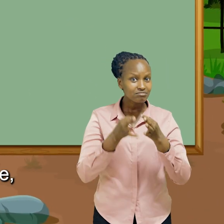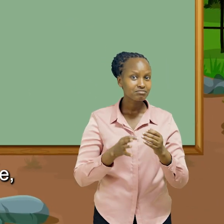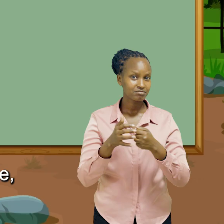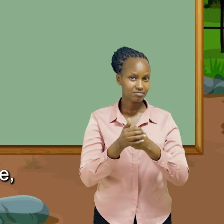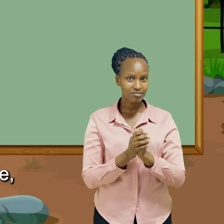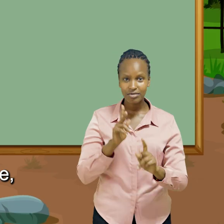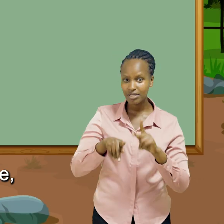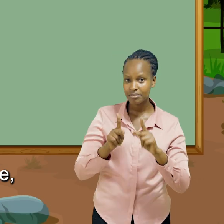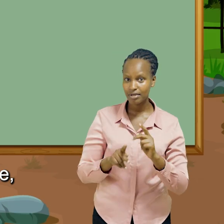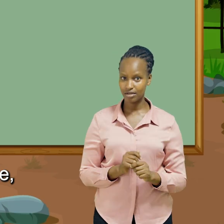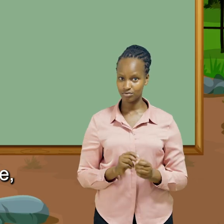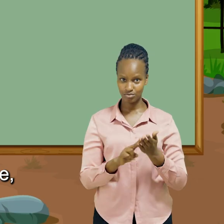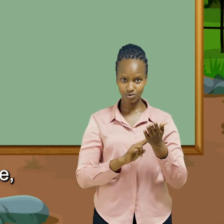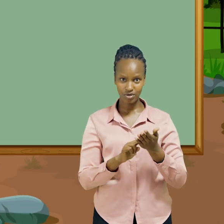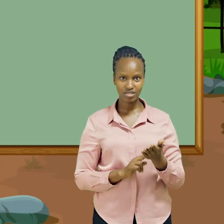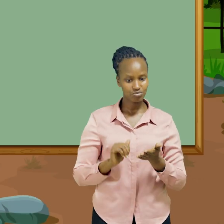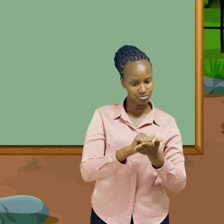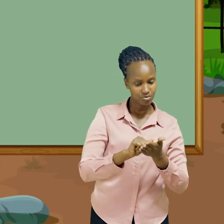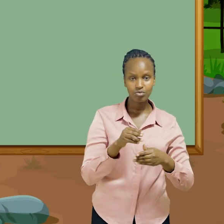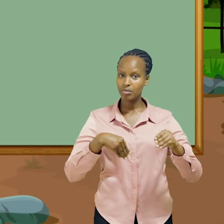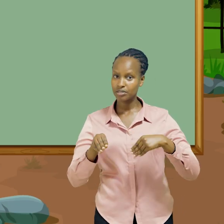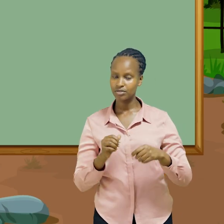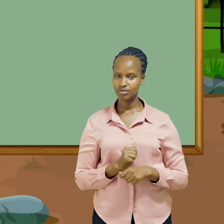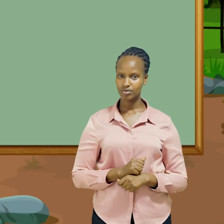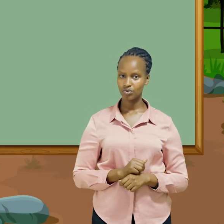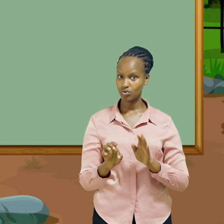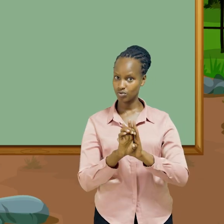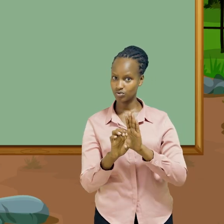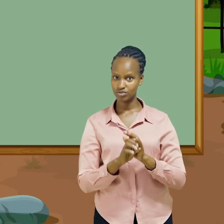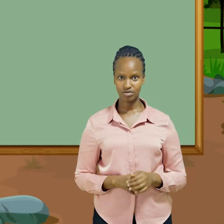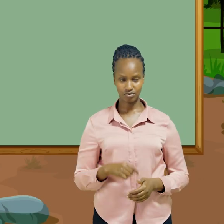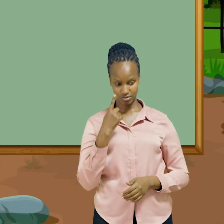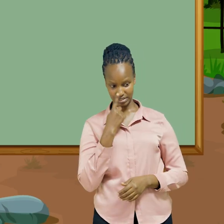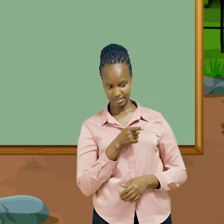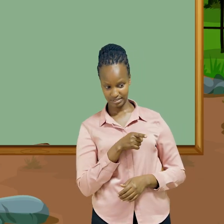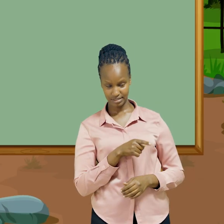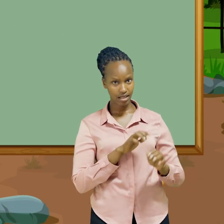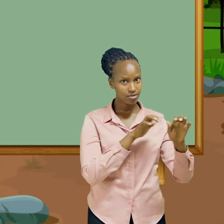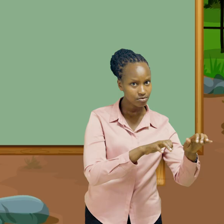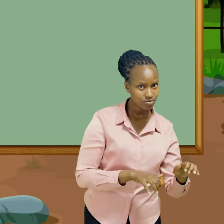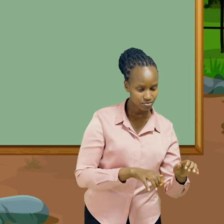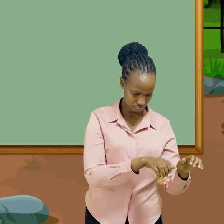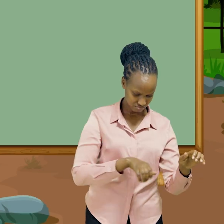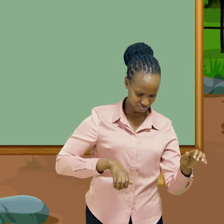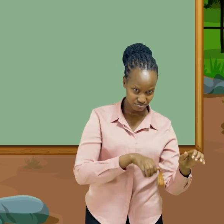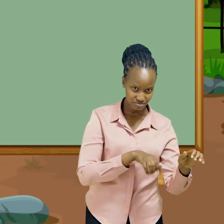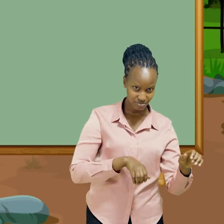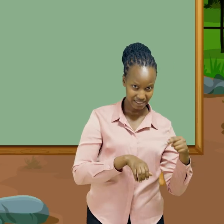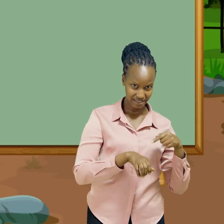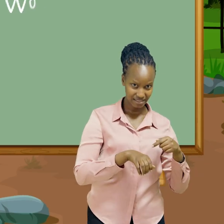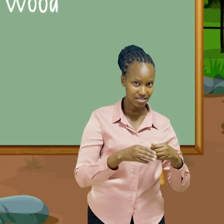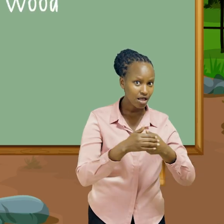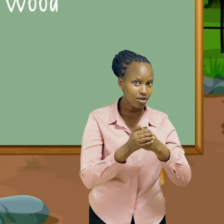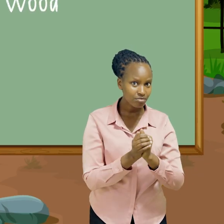Artificial materials are products made by people using natural materials. For example, look at that hoe. Its handle is